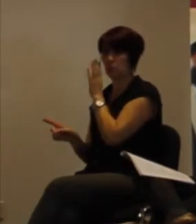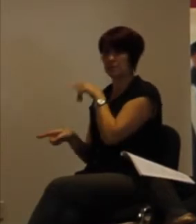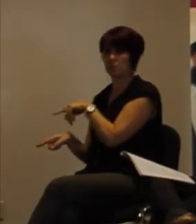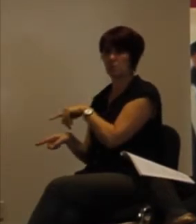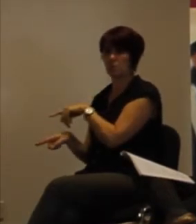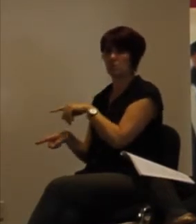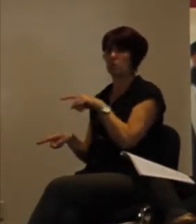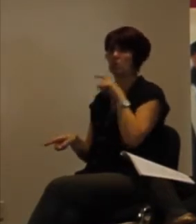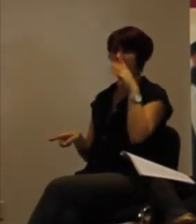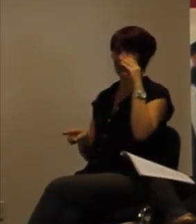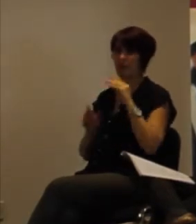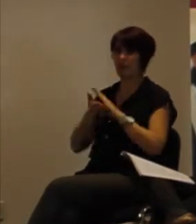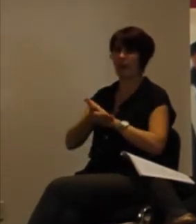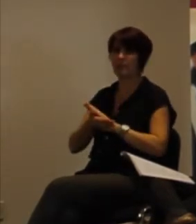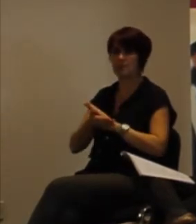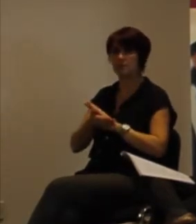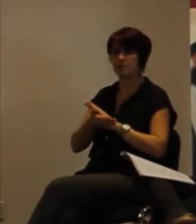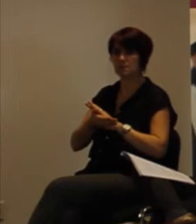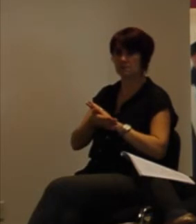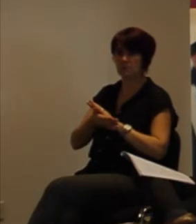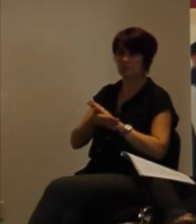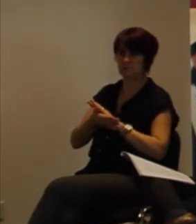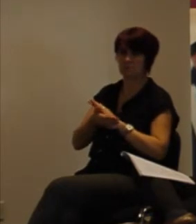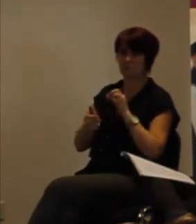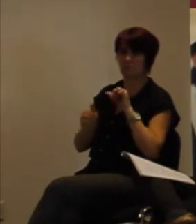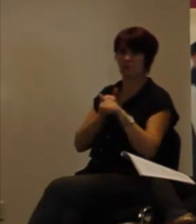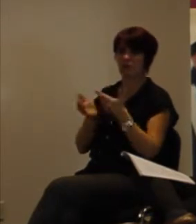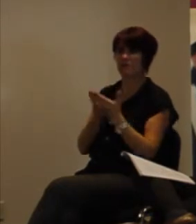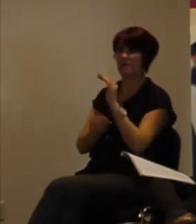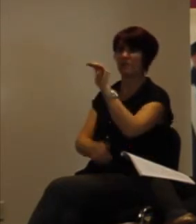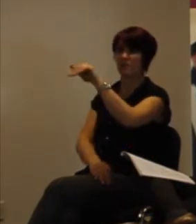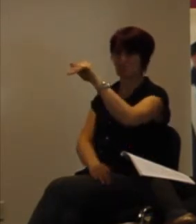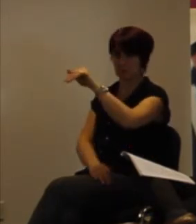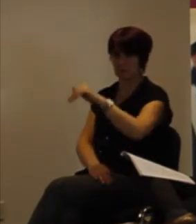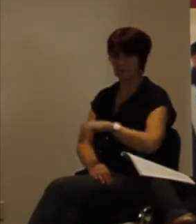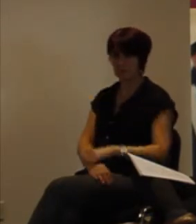Learners with hearing impairment certainly would be best seated at the front.